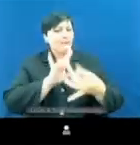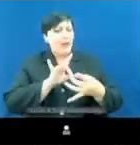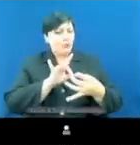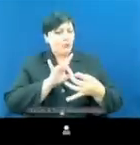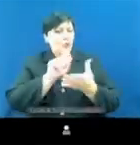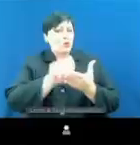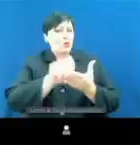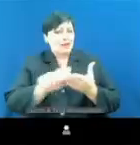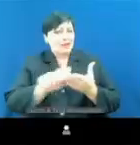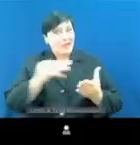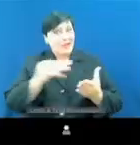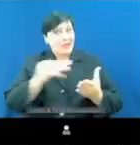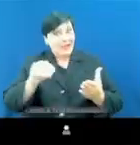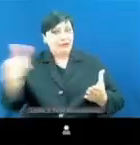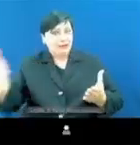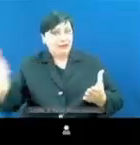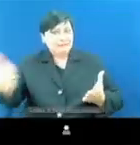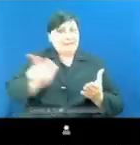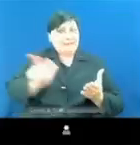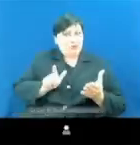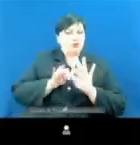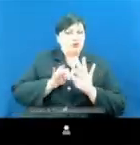interpreting.